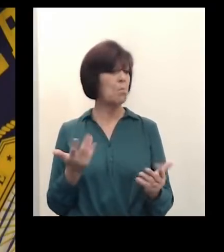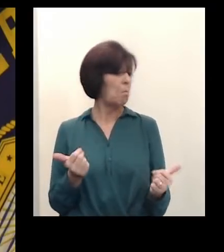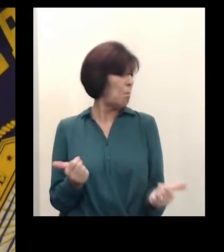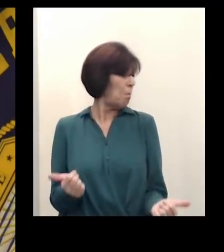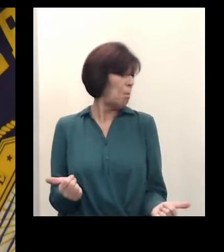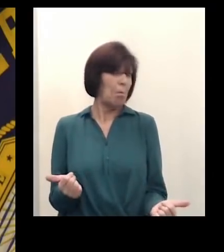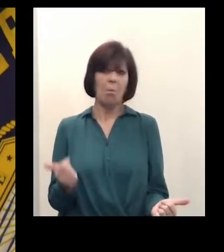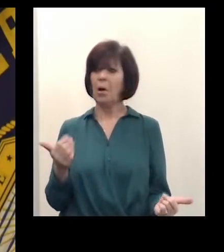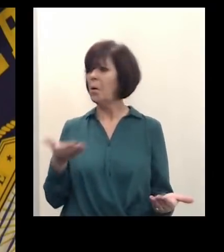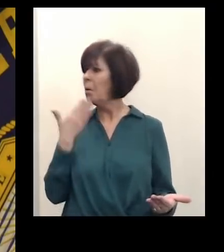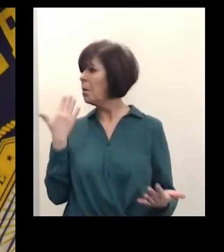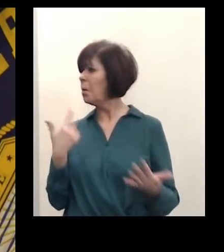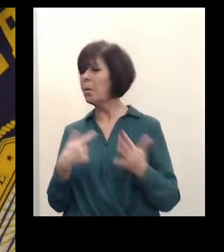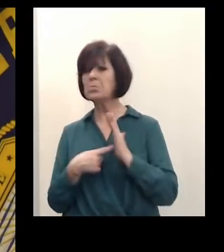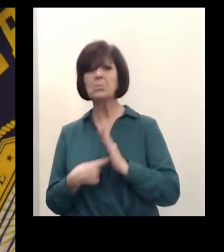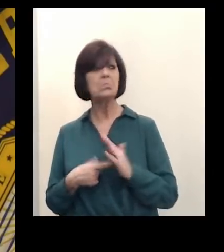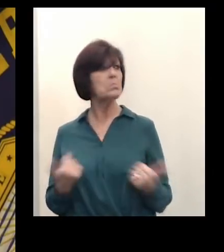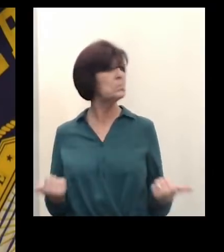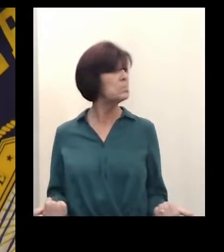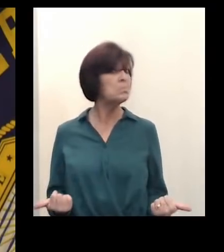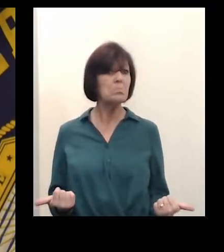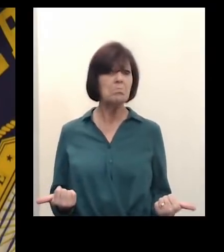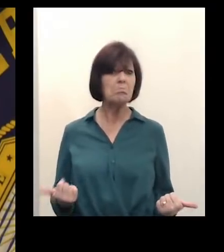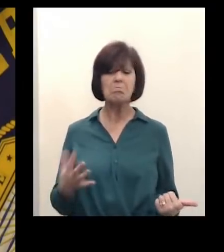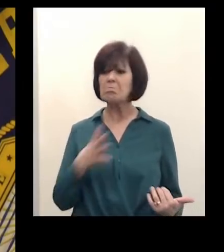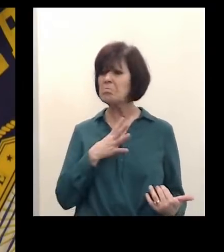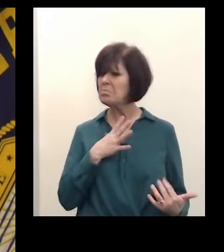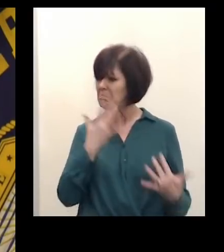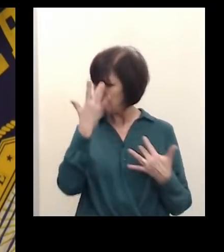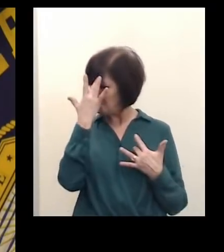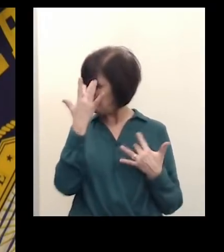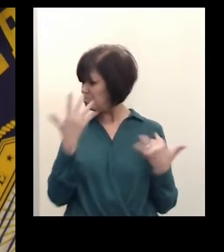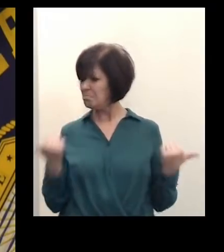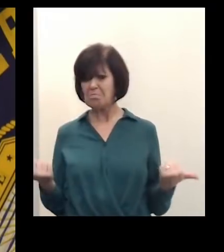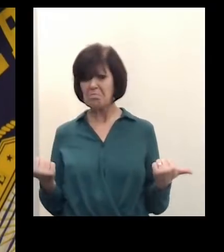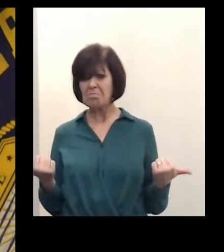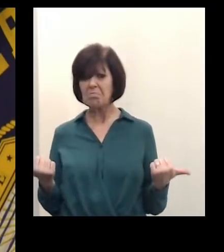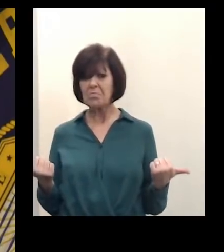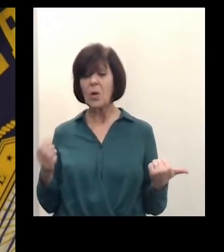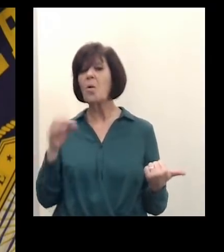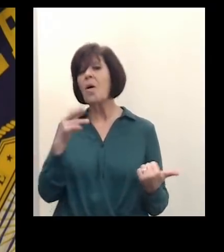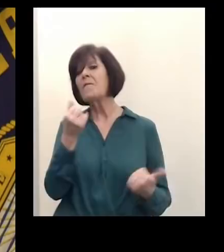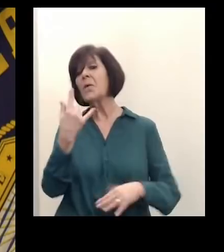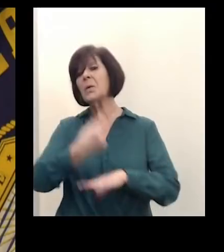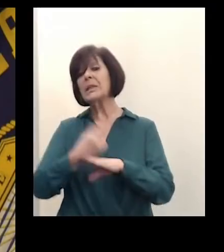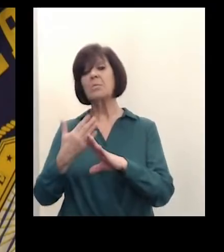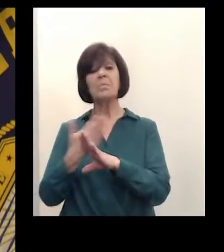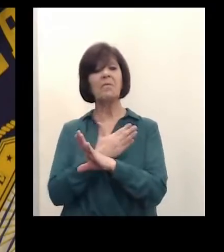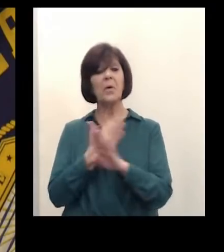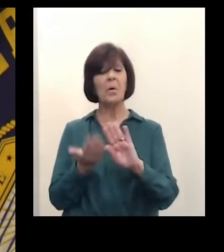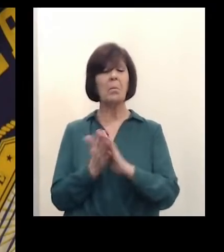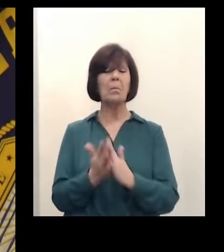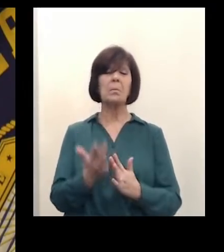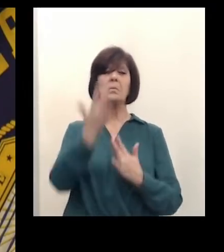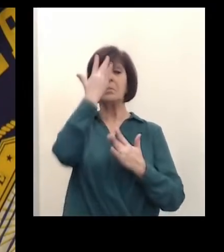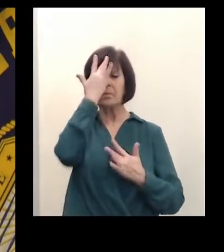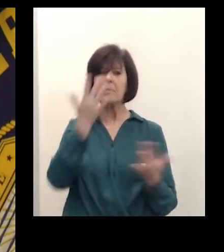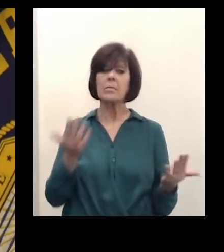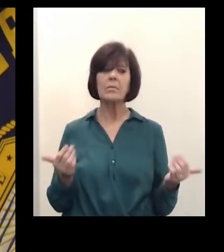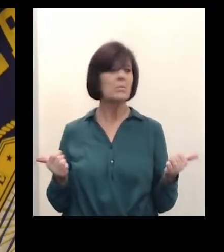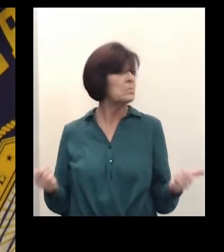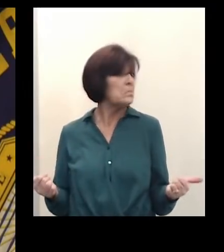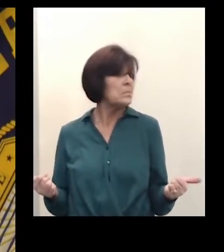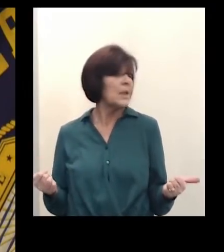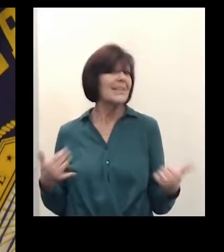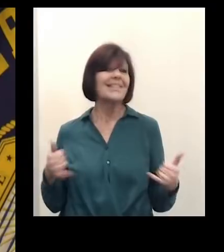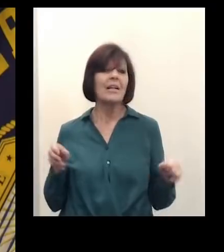asymptomatic, either for the total duration they're infectious, or be asymptomatic for a few days before they develop symptoms, and still be able to spread